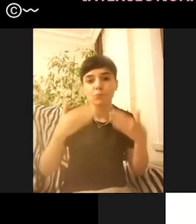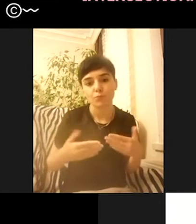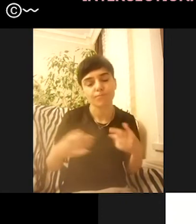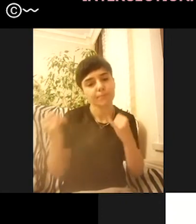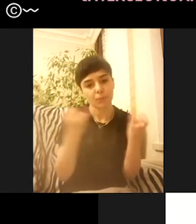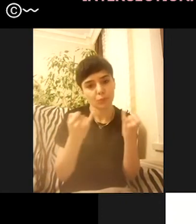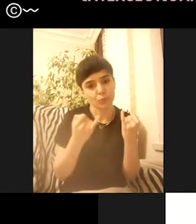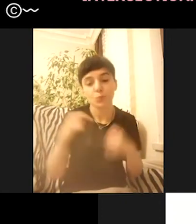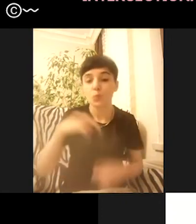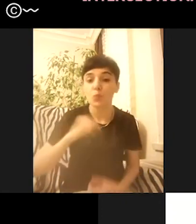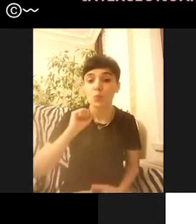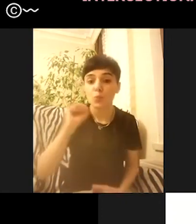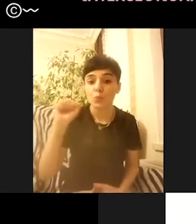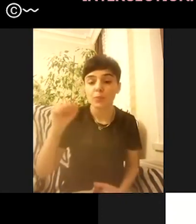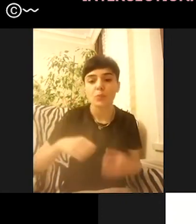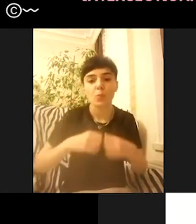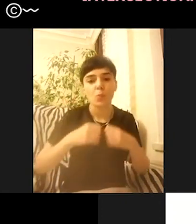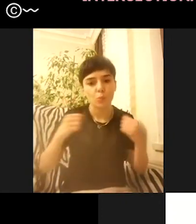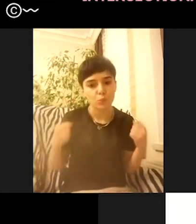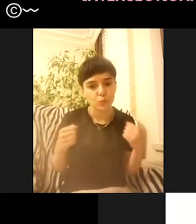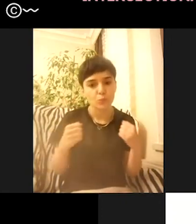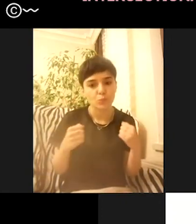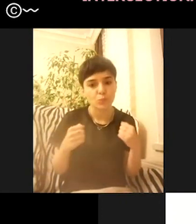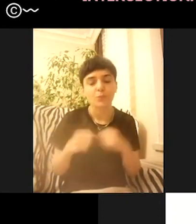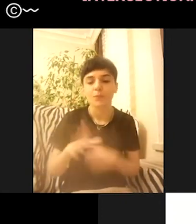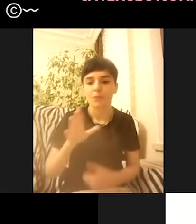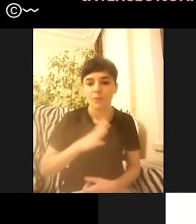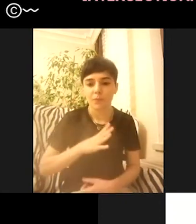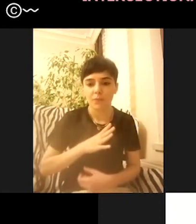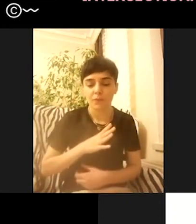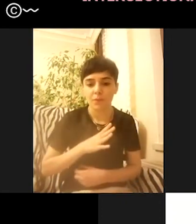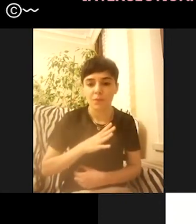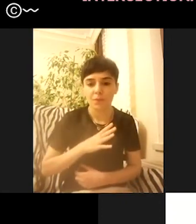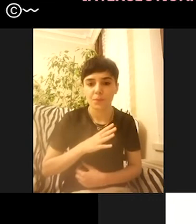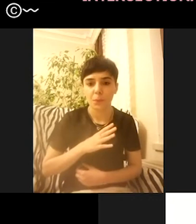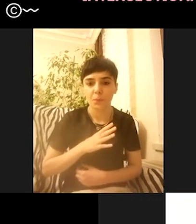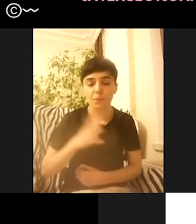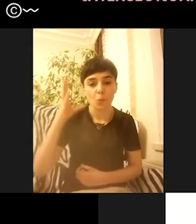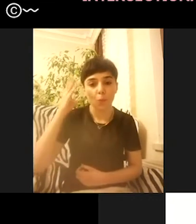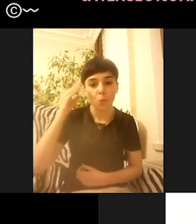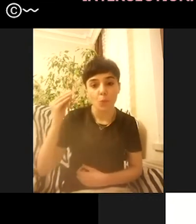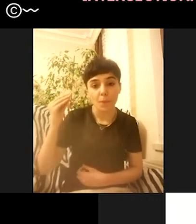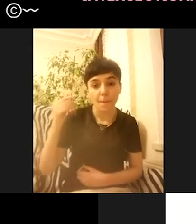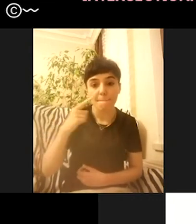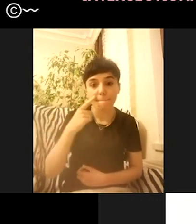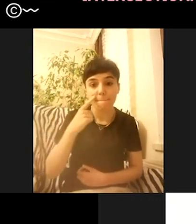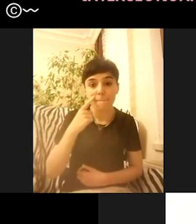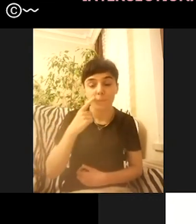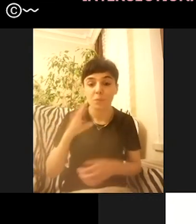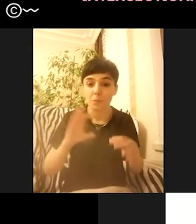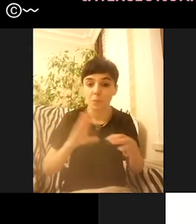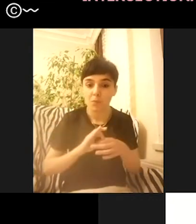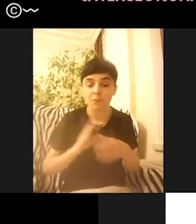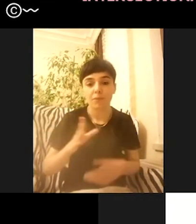the Dutch government that you are then criticizing from a more decolonial perspective, where you're saying like, okay, but this is actually